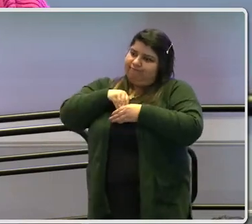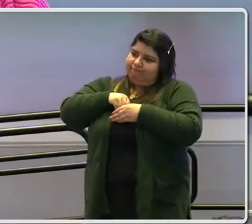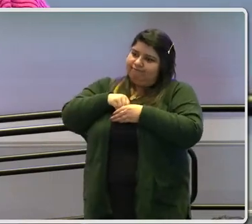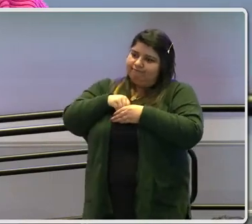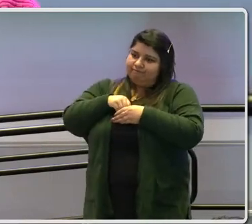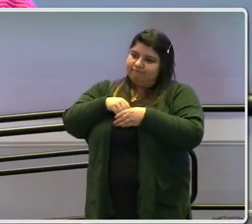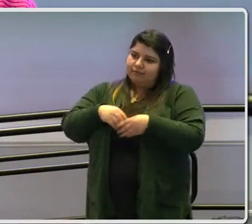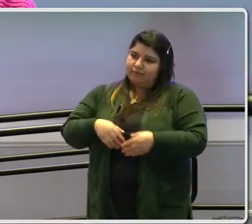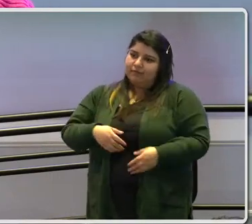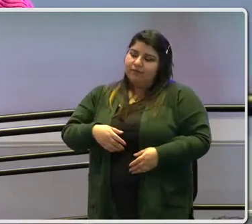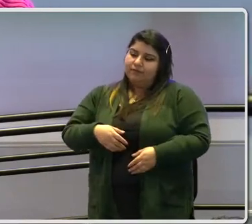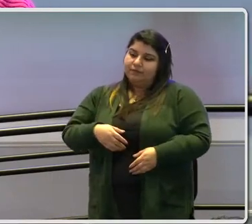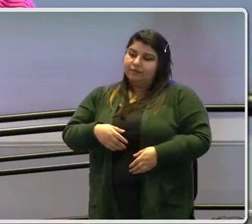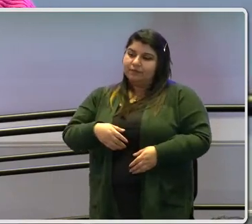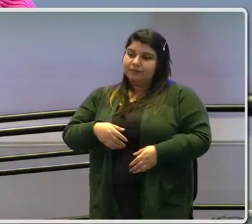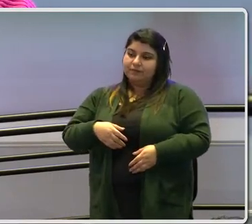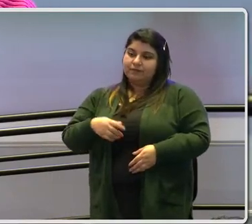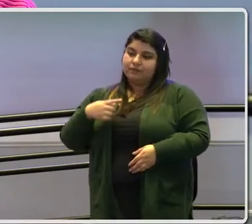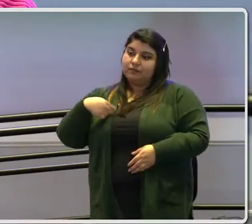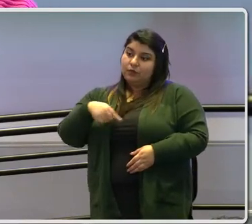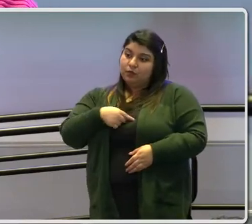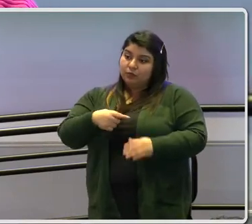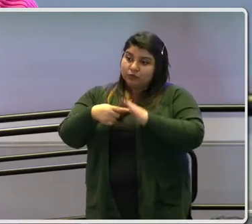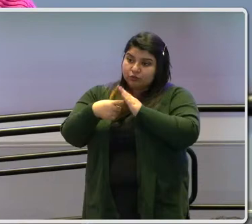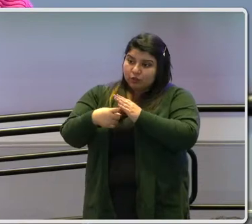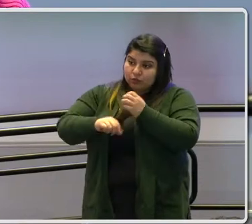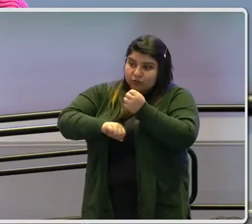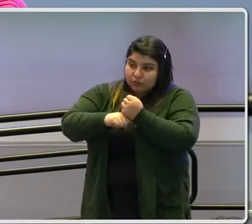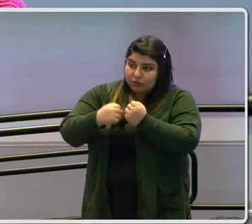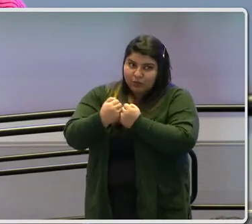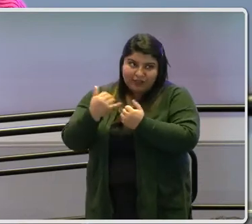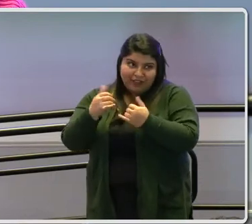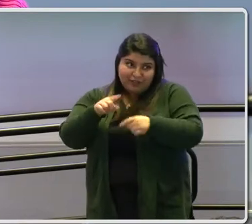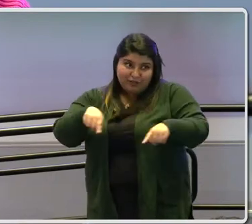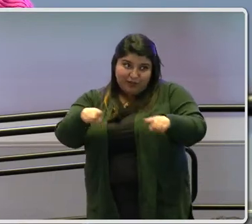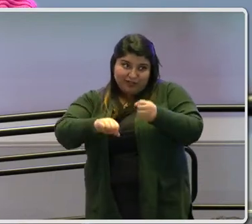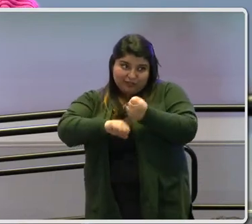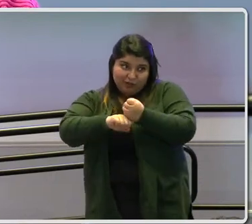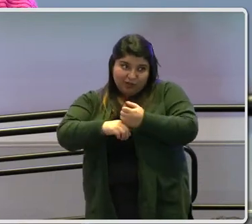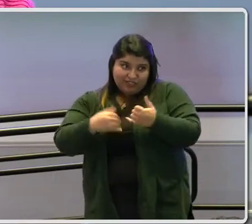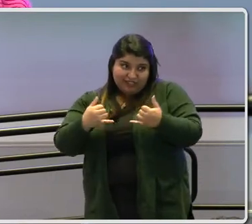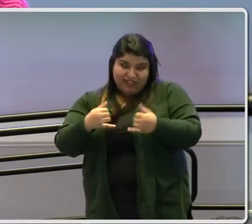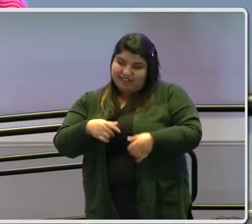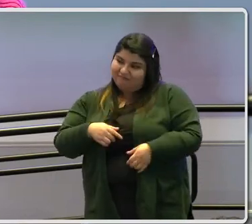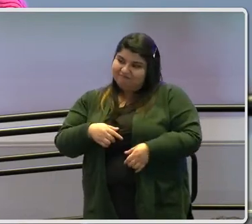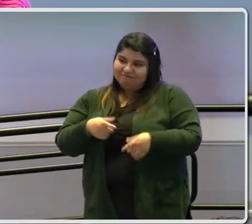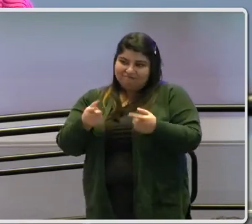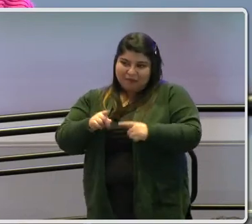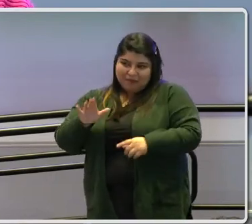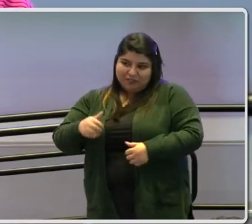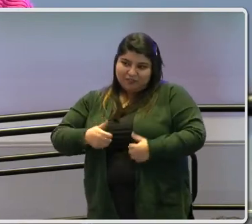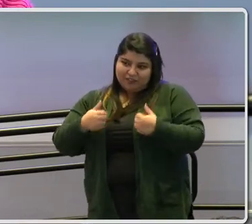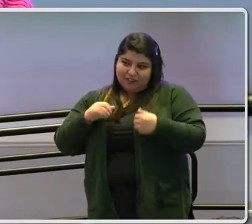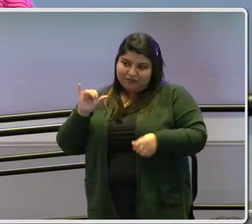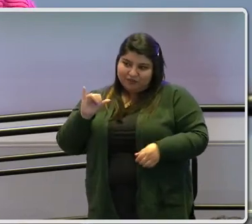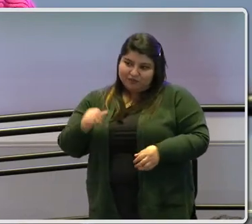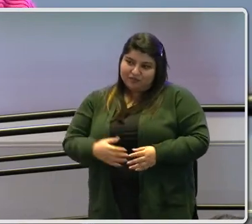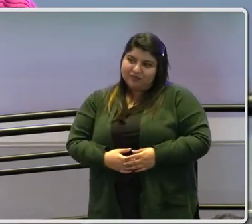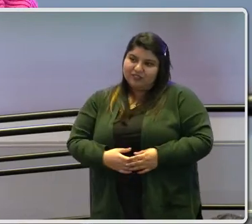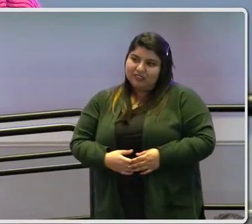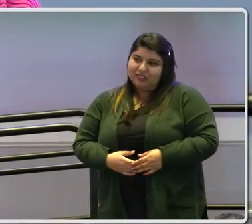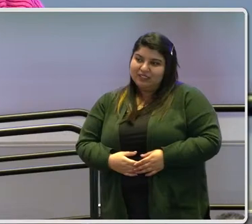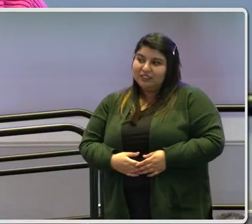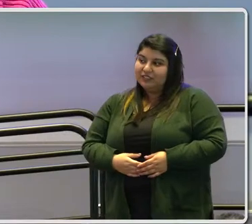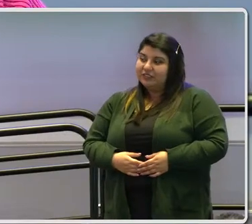manifested in all the ways that we show up for each other, like you are today. As a testament to fulfilling our